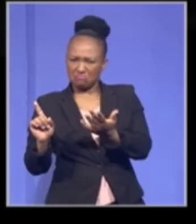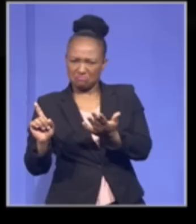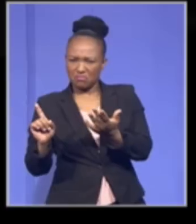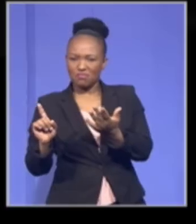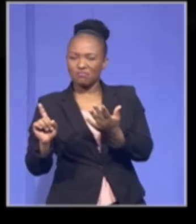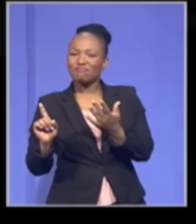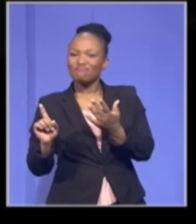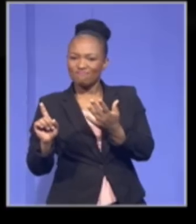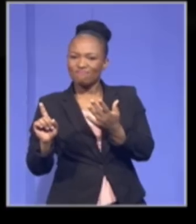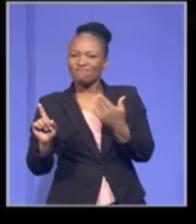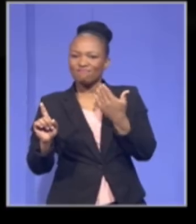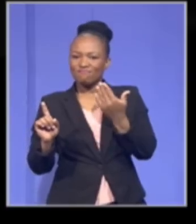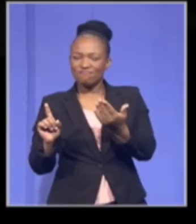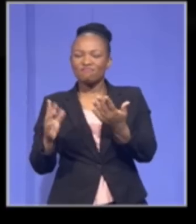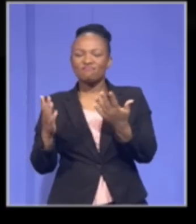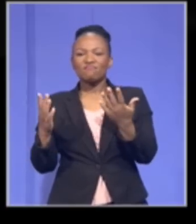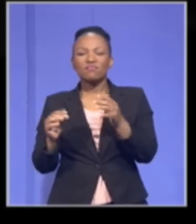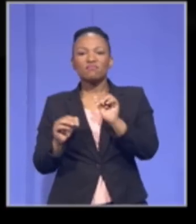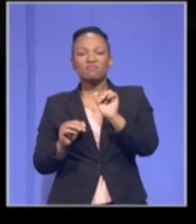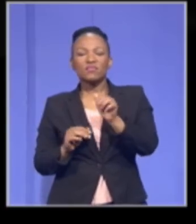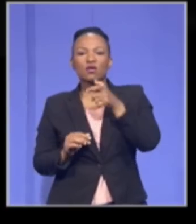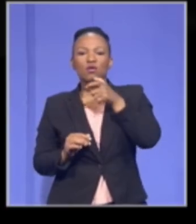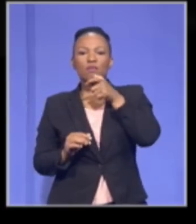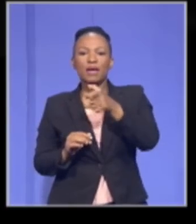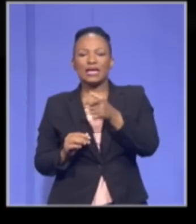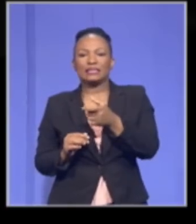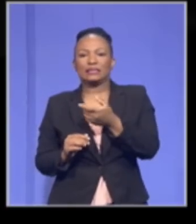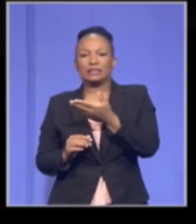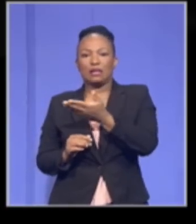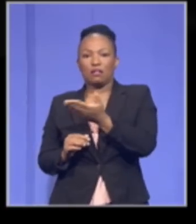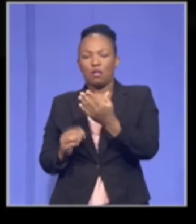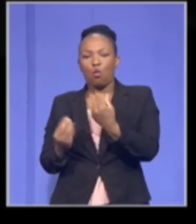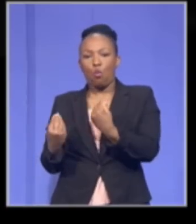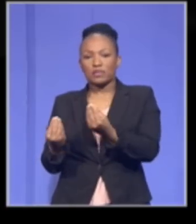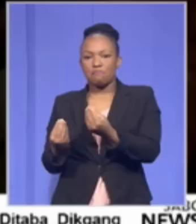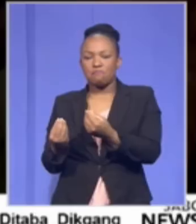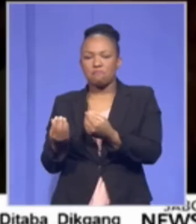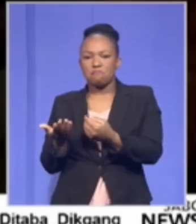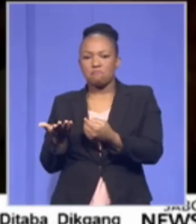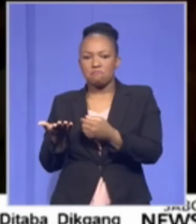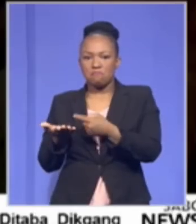mehla letlakaleng la go ba ke re maikutlo a lena ke yao ka mokgwa wa WhatsApp.